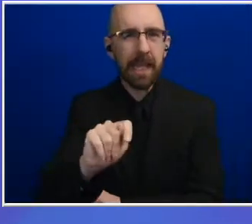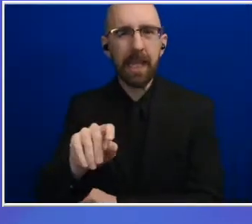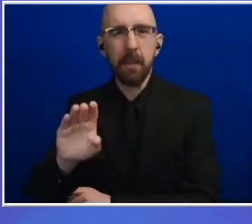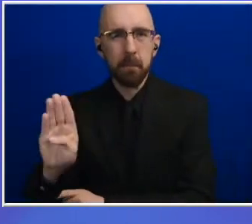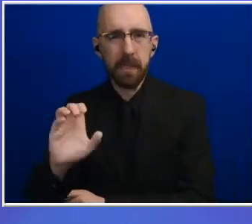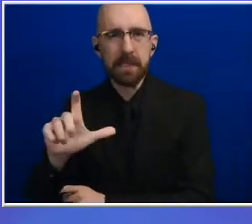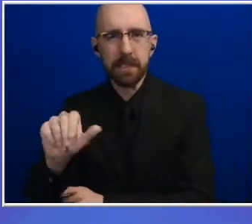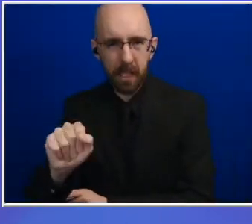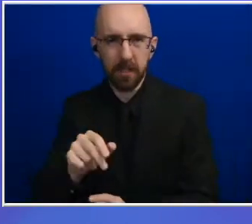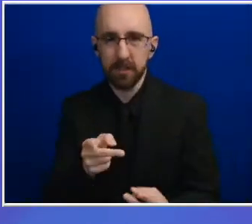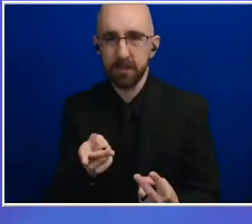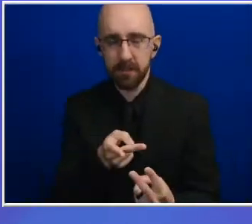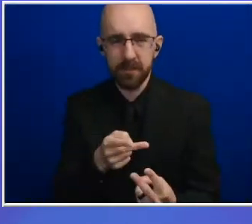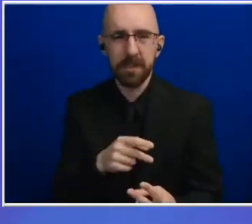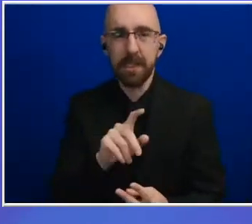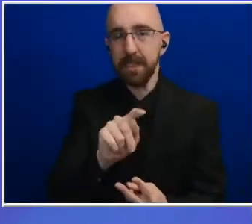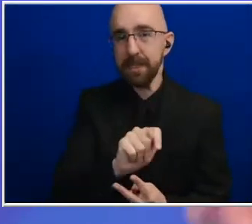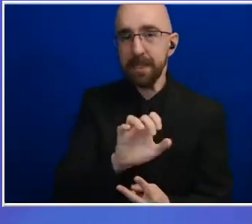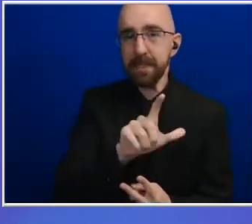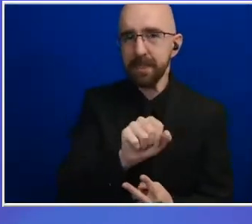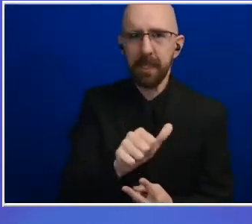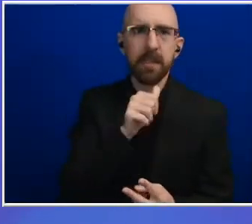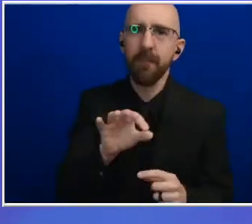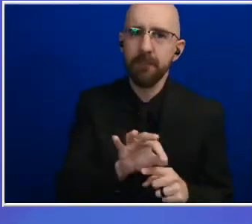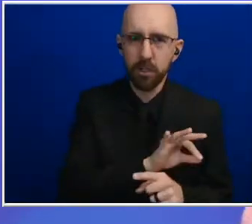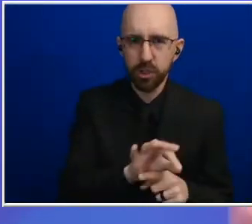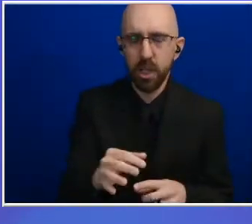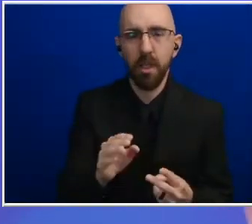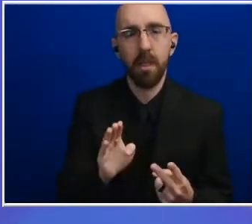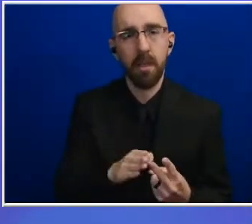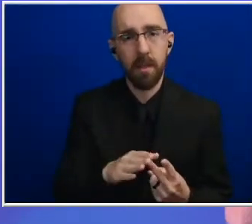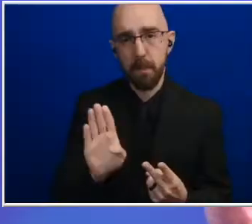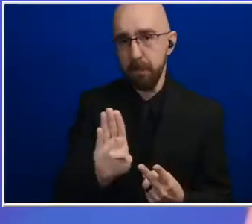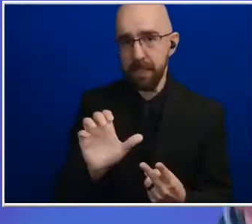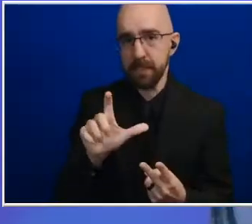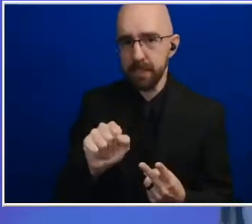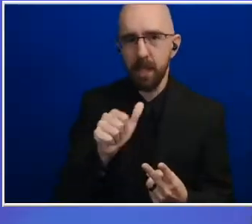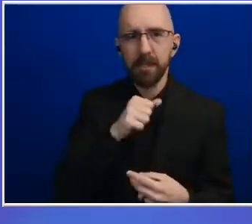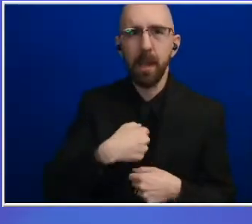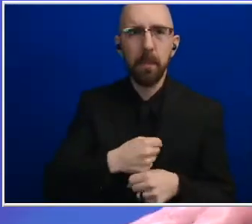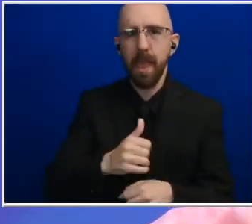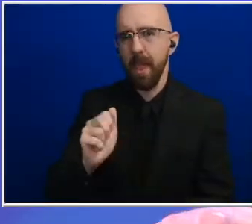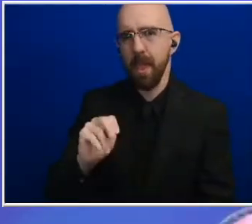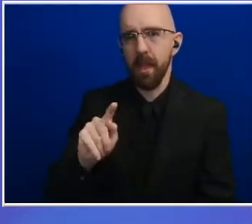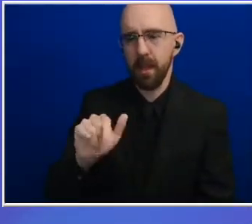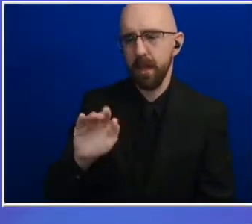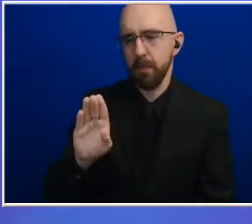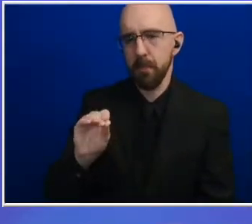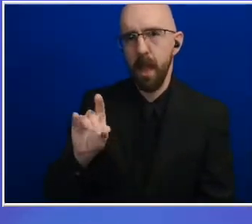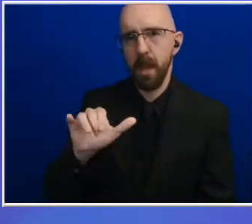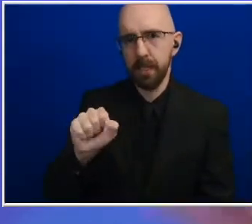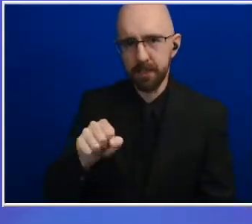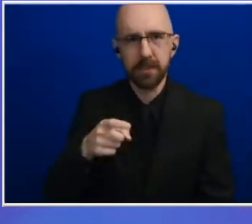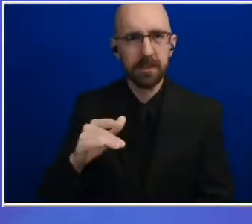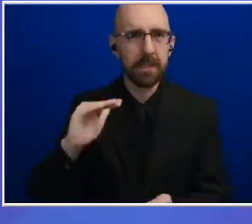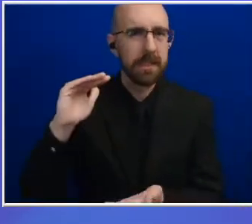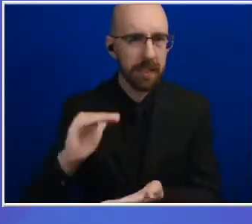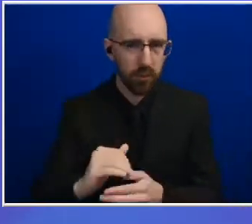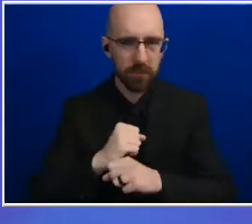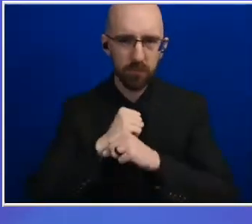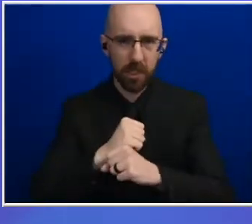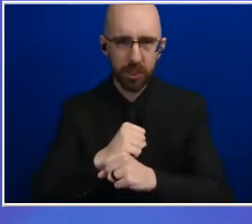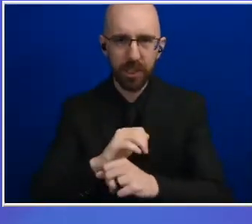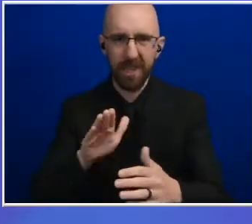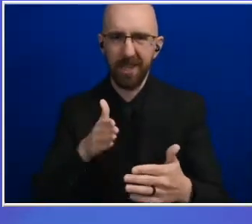are not as functional. The B cells are not making the antibodies as well. And so you have decreased protection against things that you used